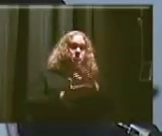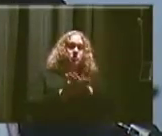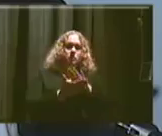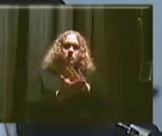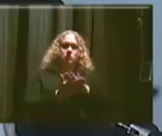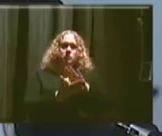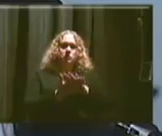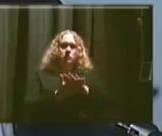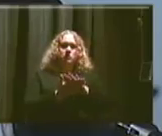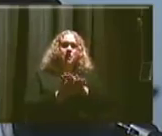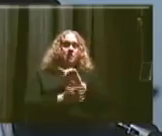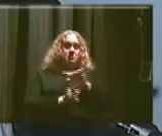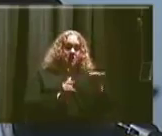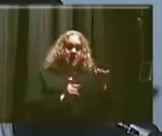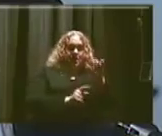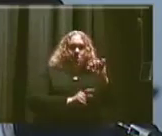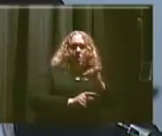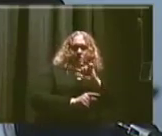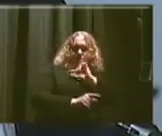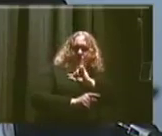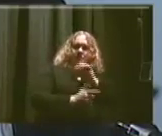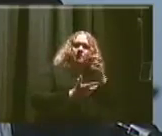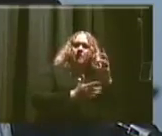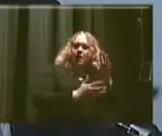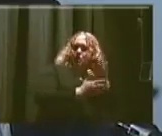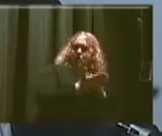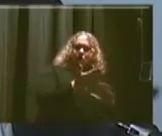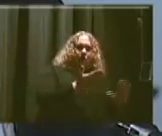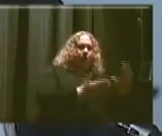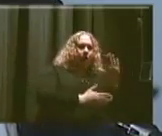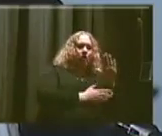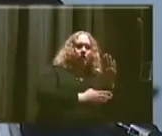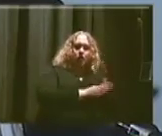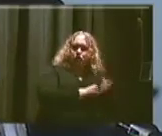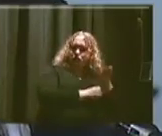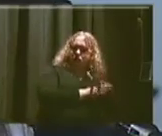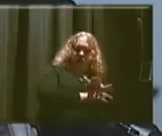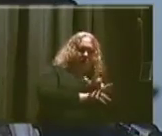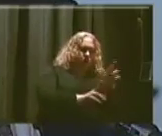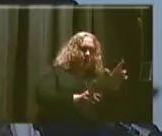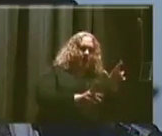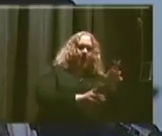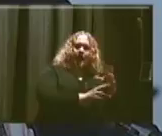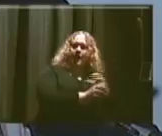again they qualified by being college and career ready, and